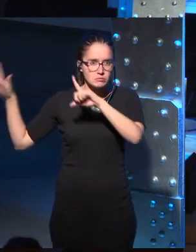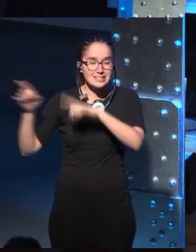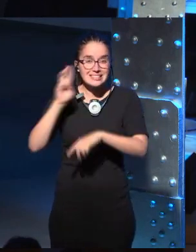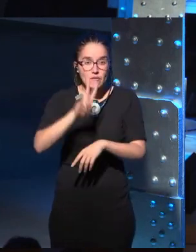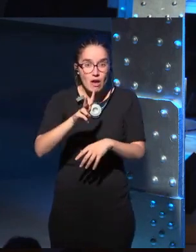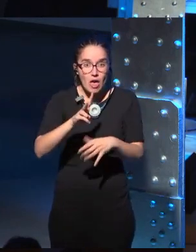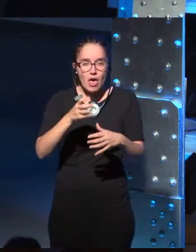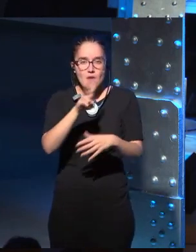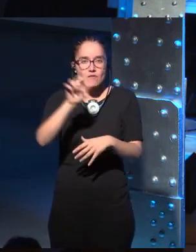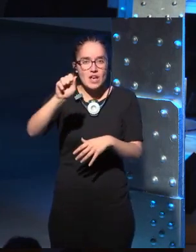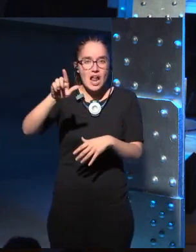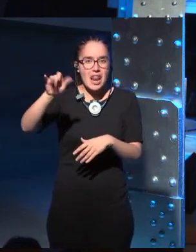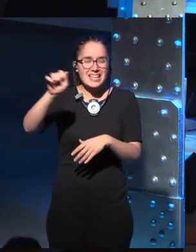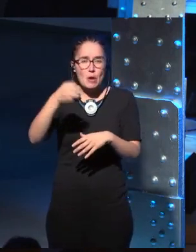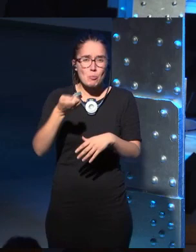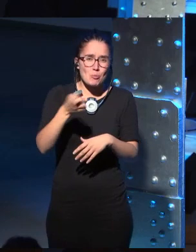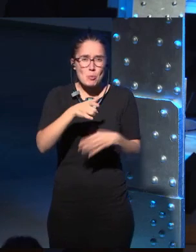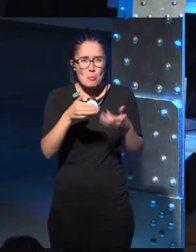flat. This is